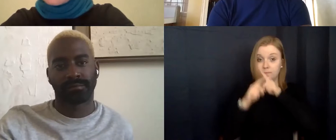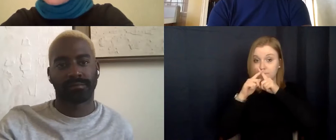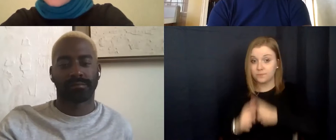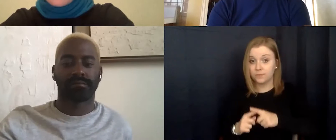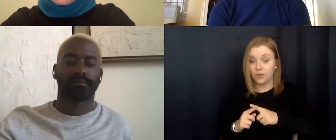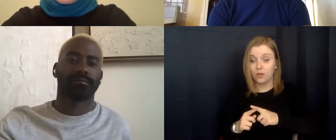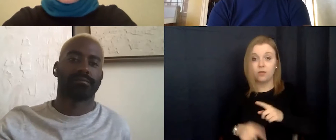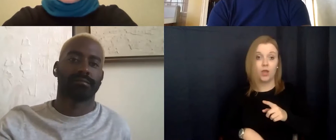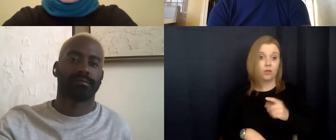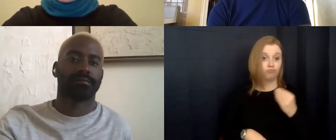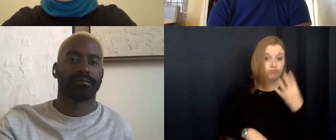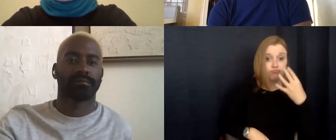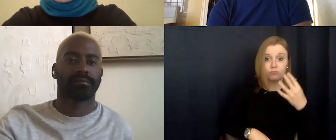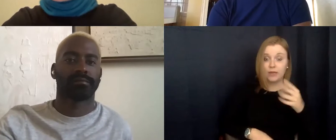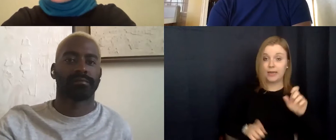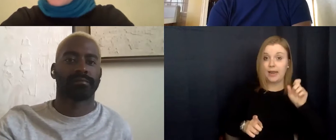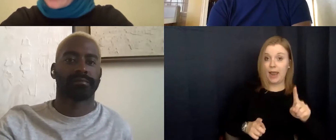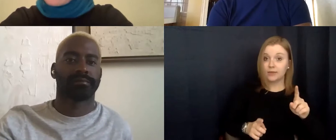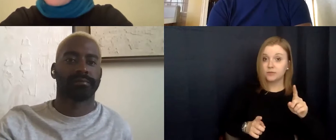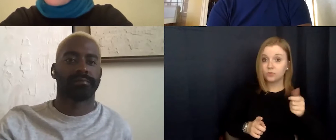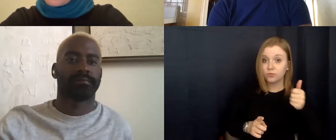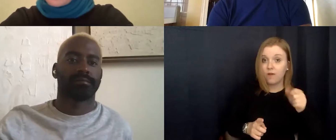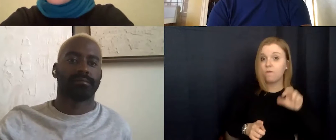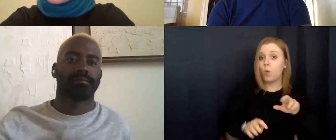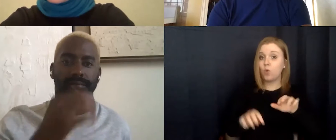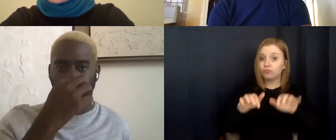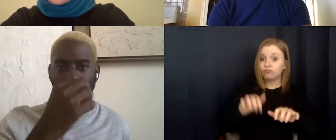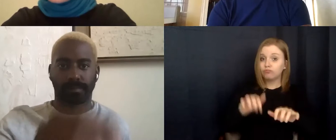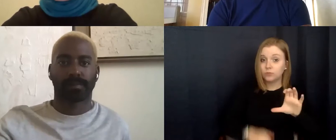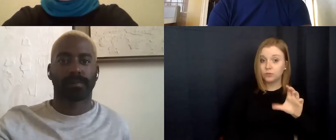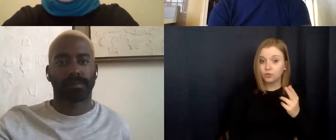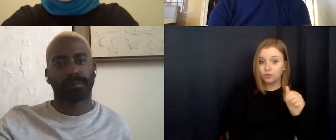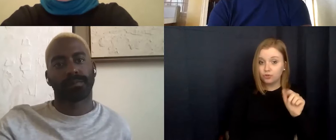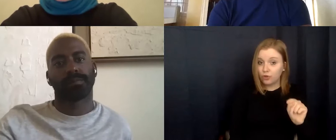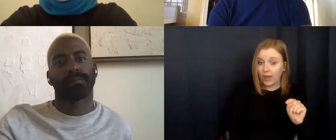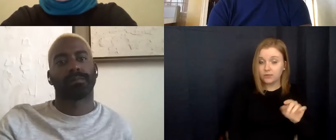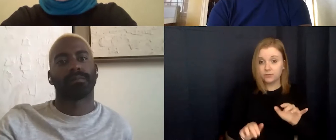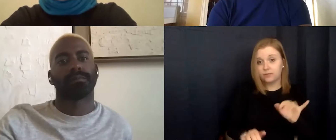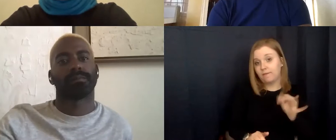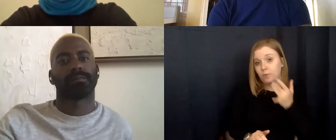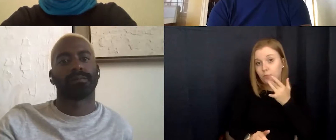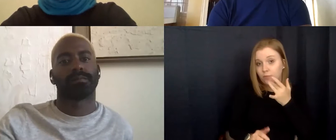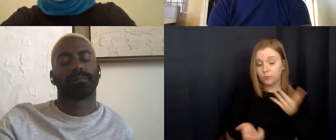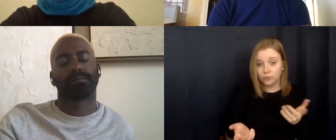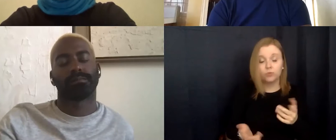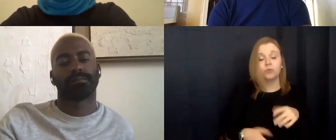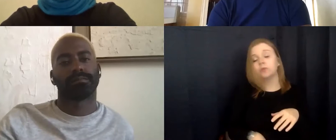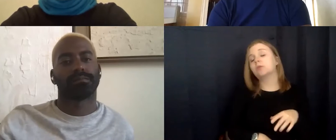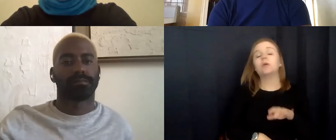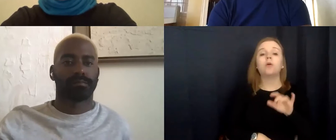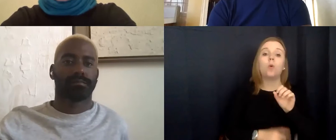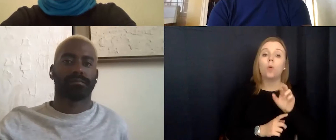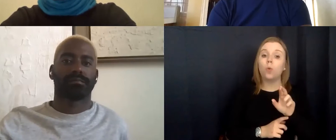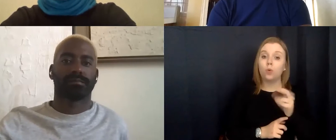yourself, or you can write in the chat if you're more comfortable to do that. Or if you would like to